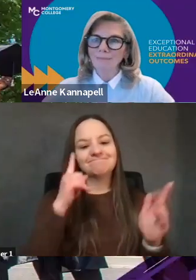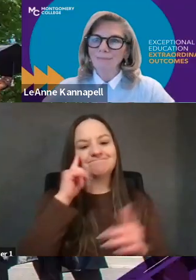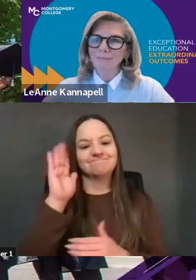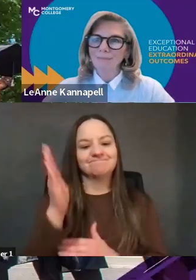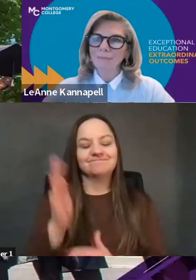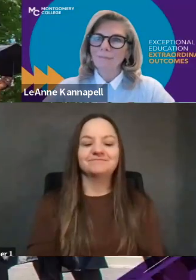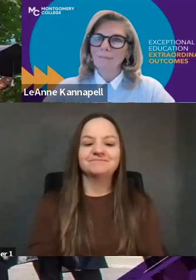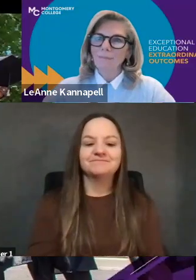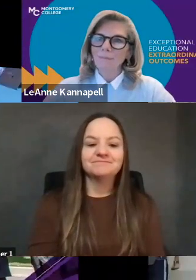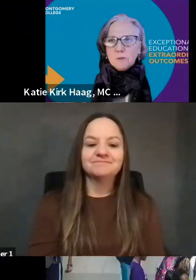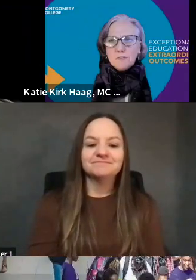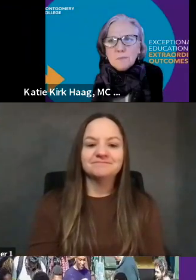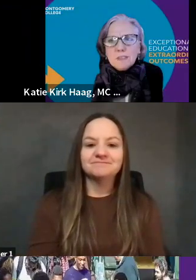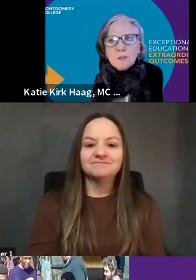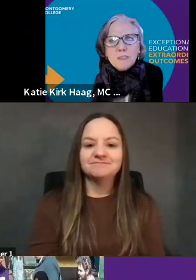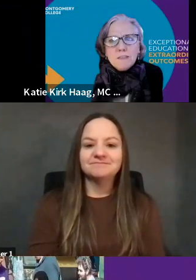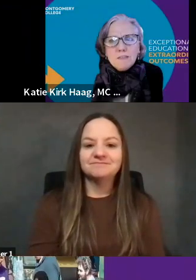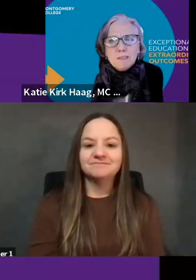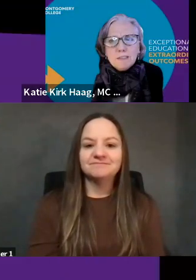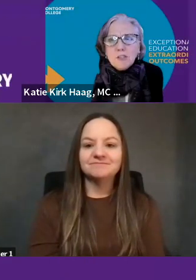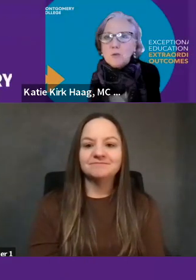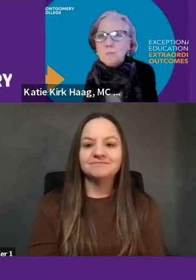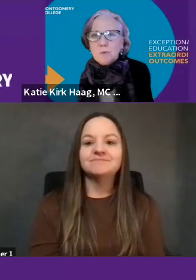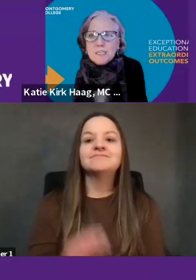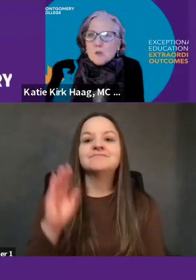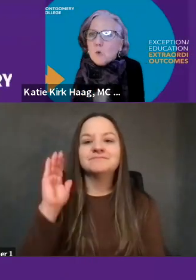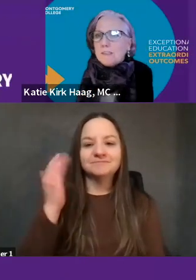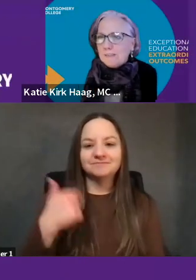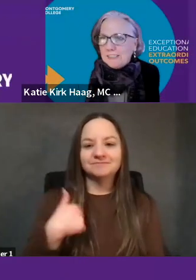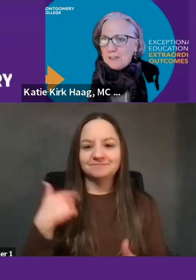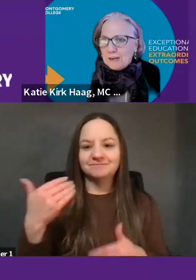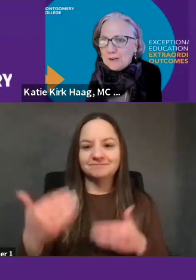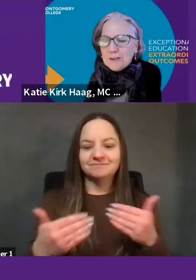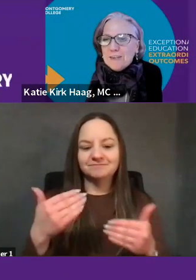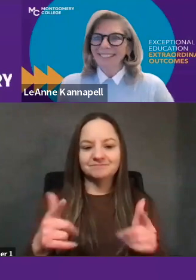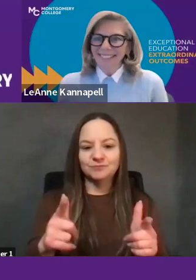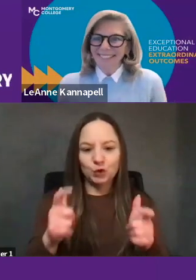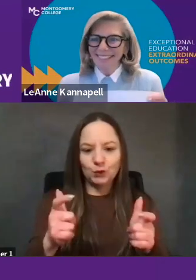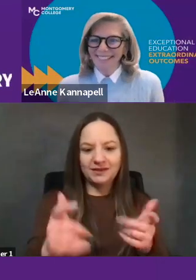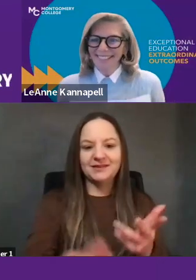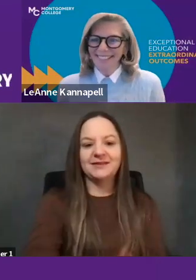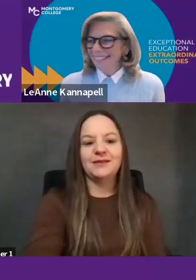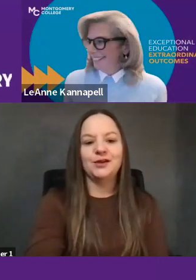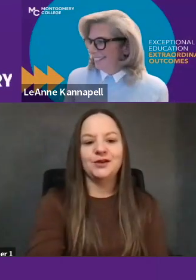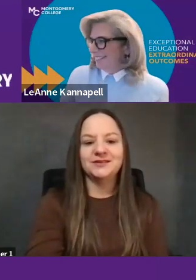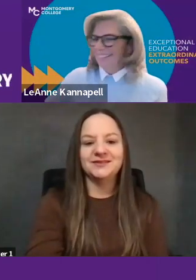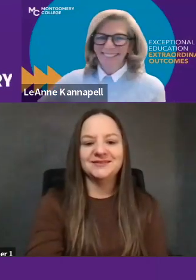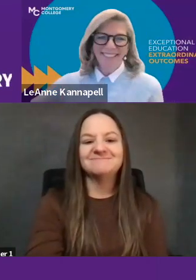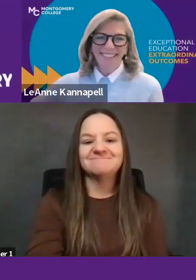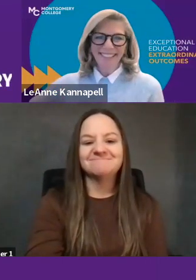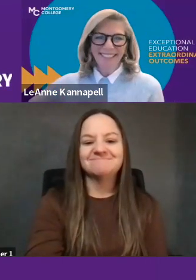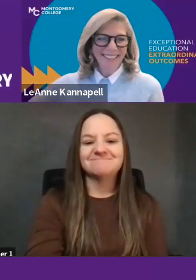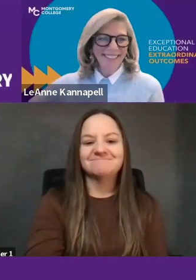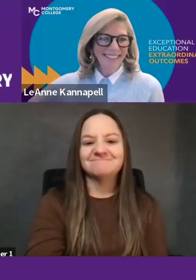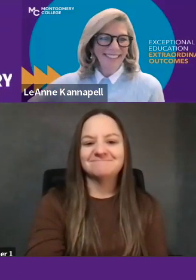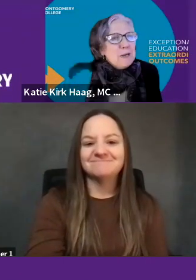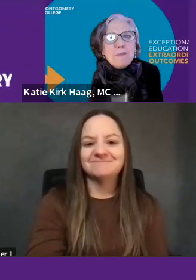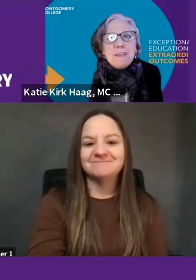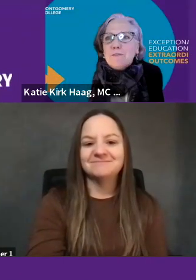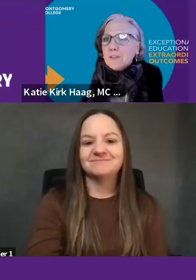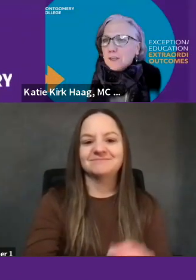presentation. So it seems like Next slide. we did go pretty quickly there. I know we did. Yeah, I guess we were